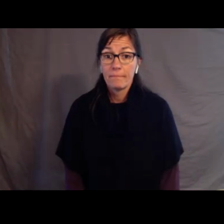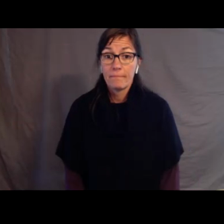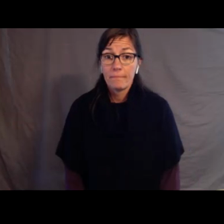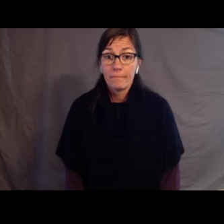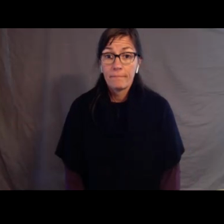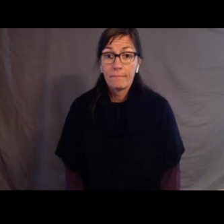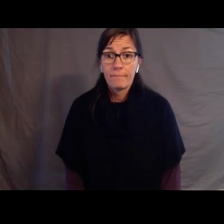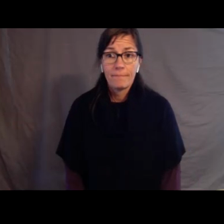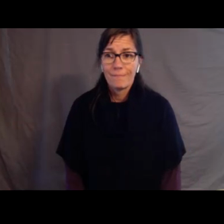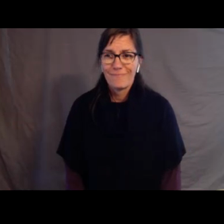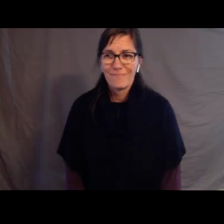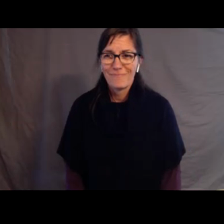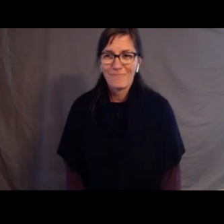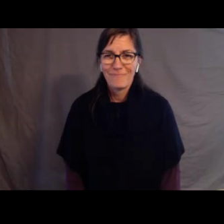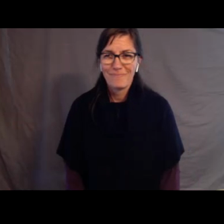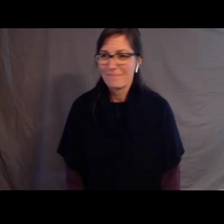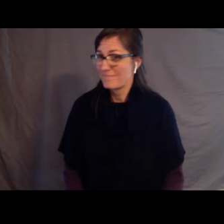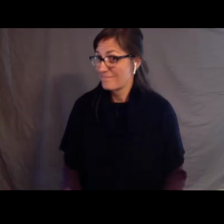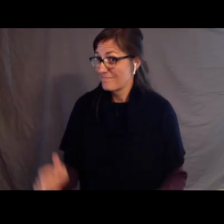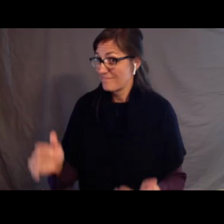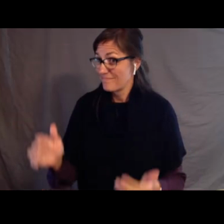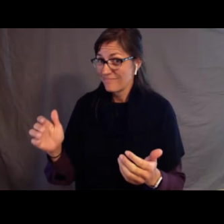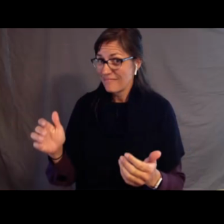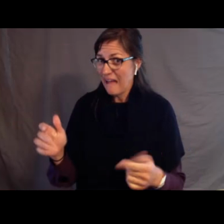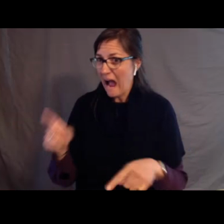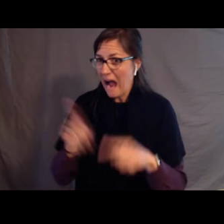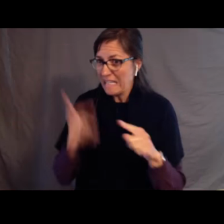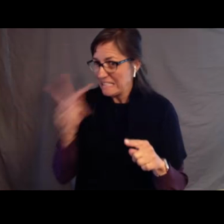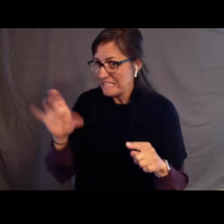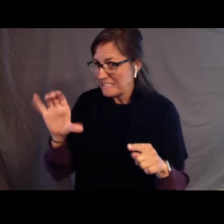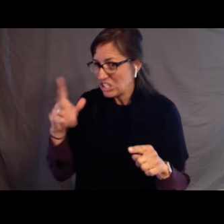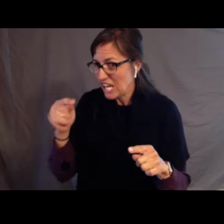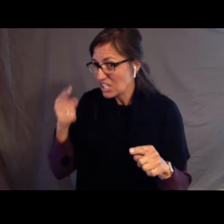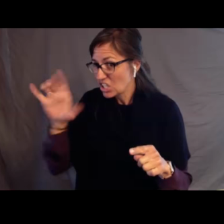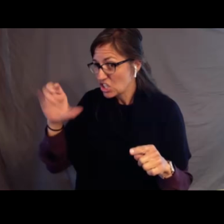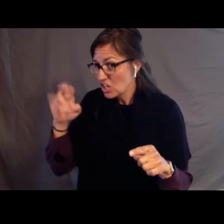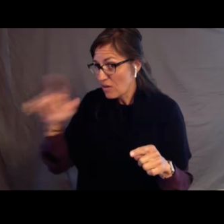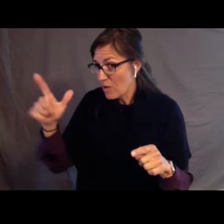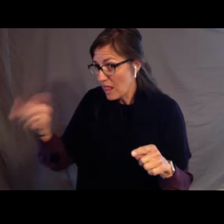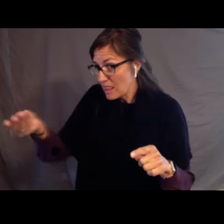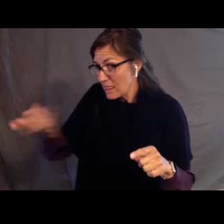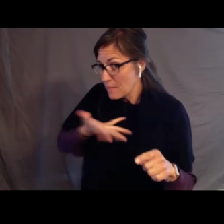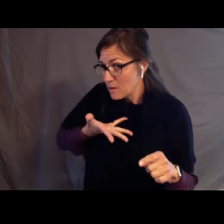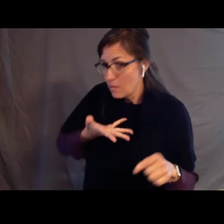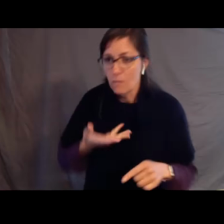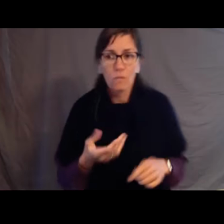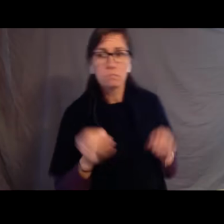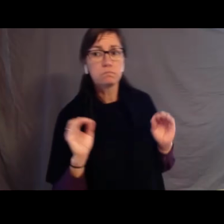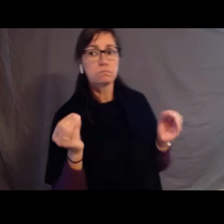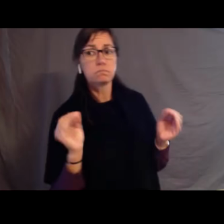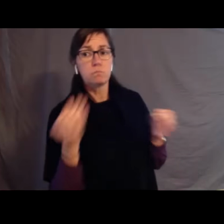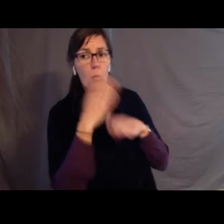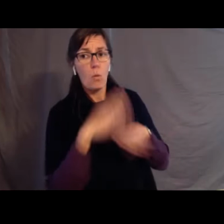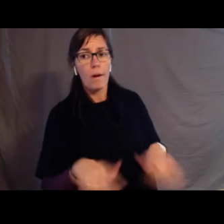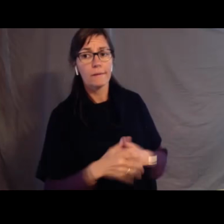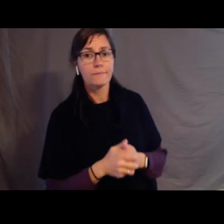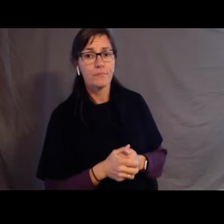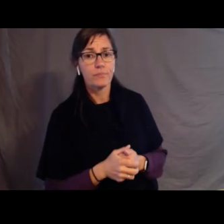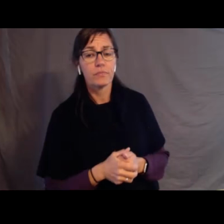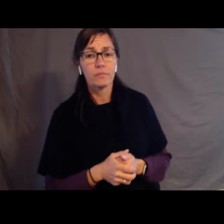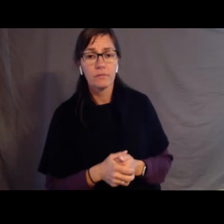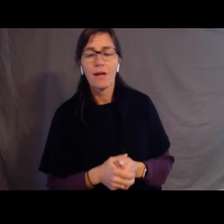Like I mentioned, Cheryl, if there's anything out there, I can't see the chat room. Yeah, no questions coming in. Okay. So, but we want to